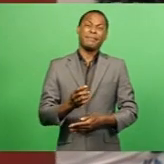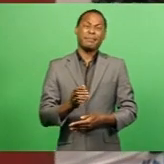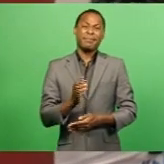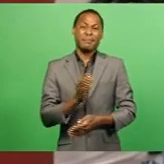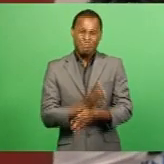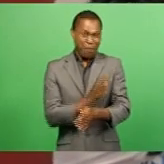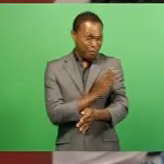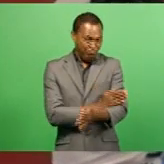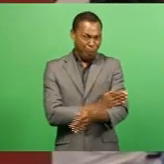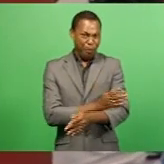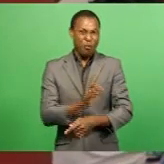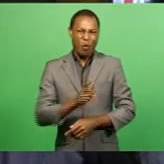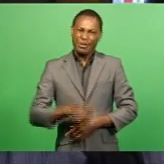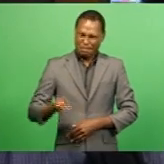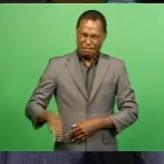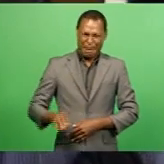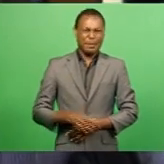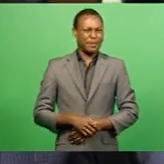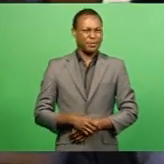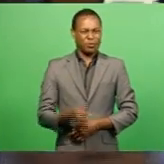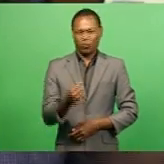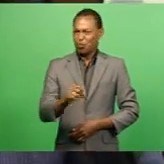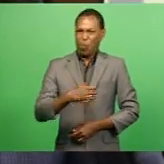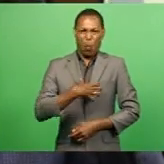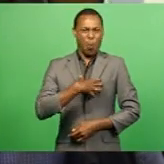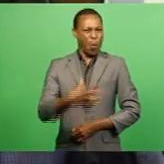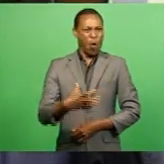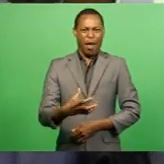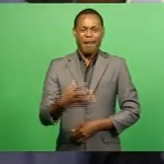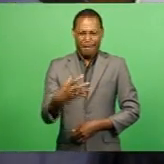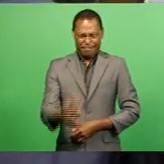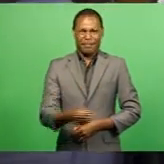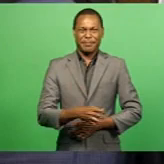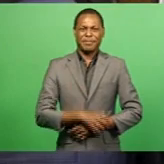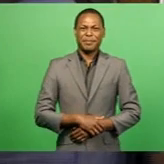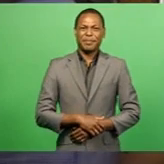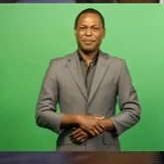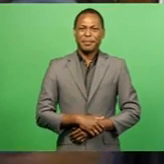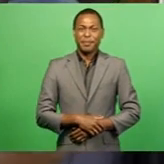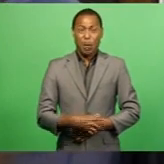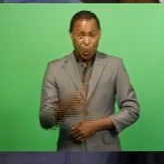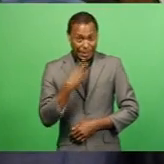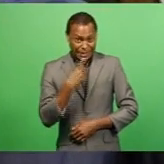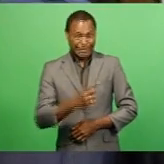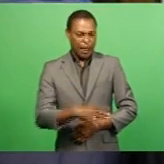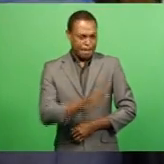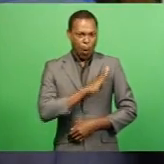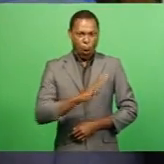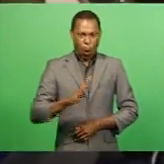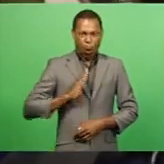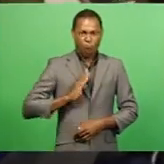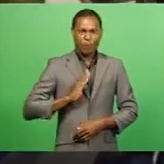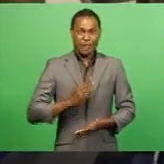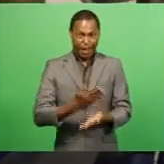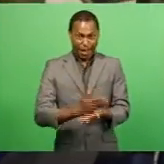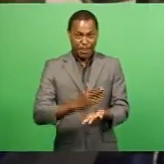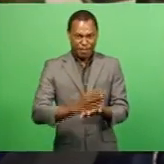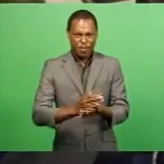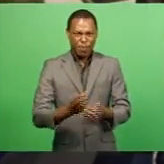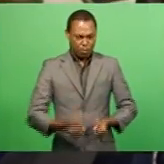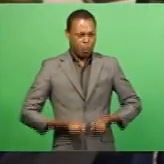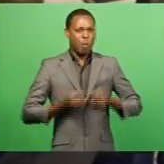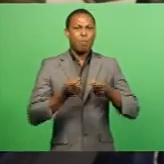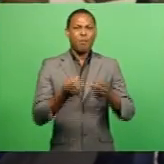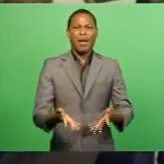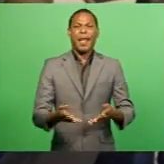compulsory members could pay are no longer applicable. Vondonaivalu says the FNPF board has decided to provide members